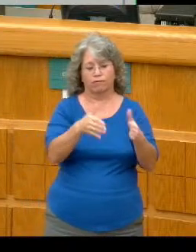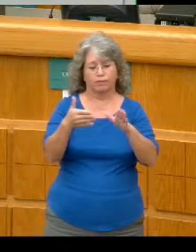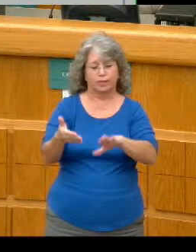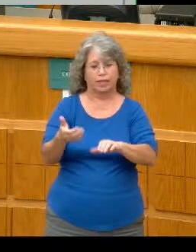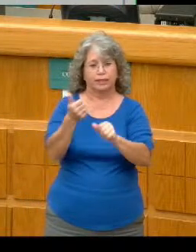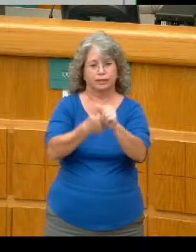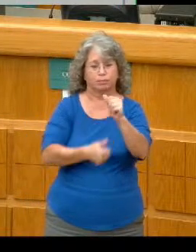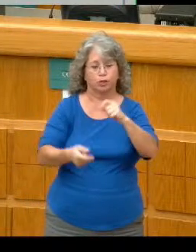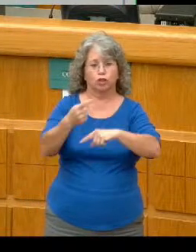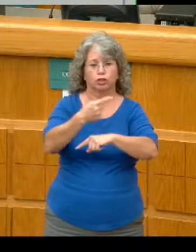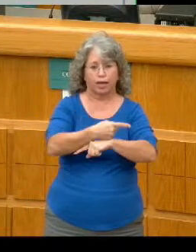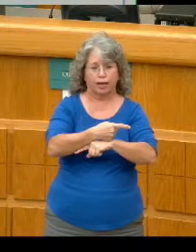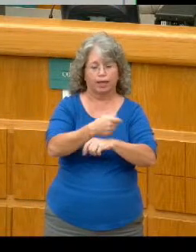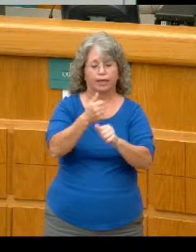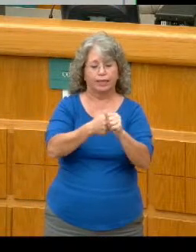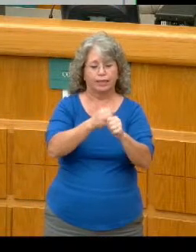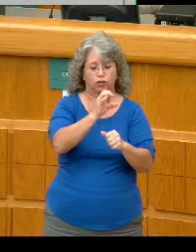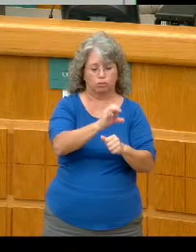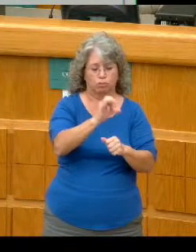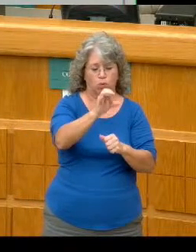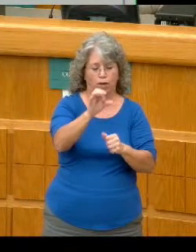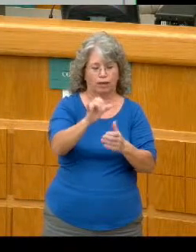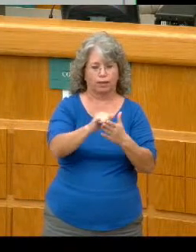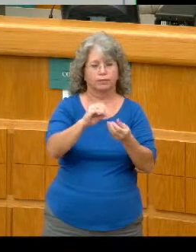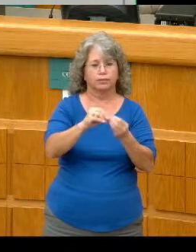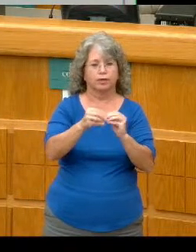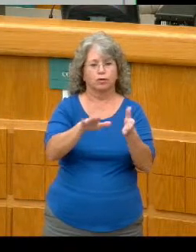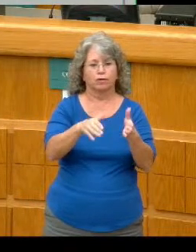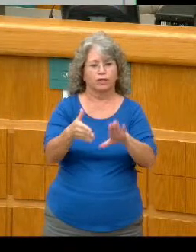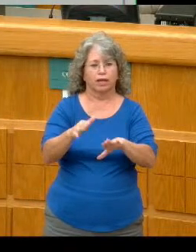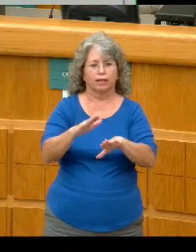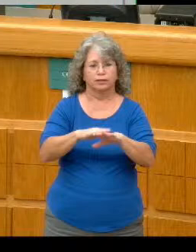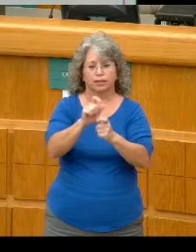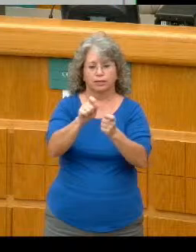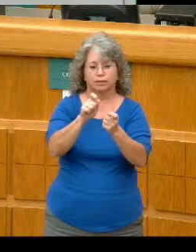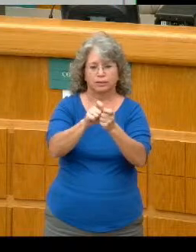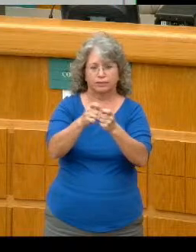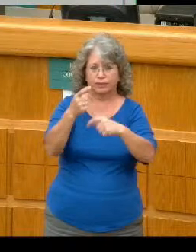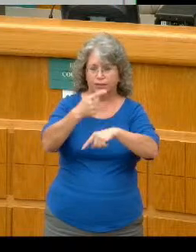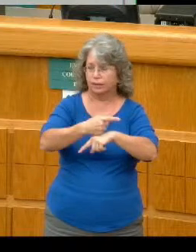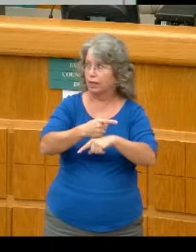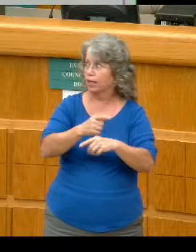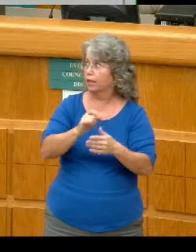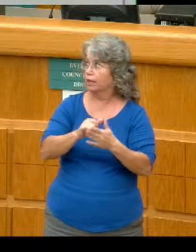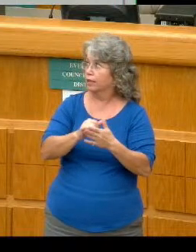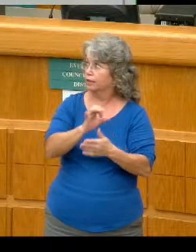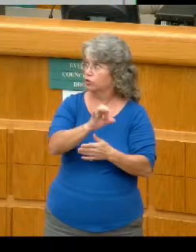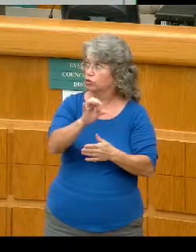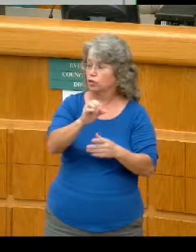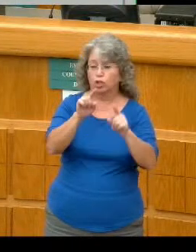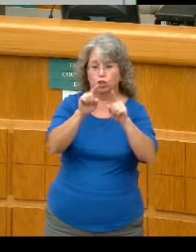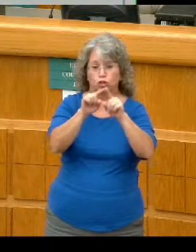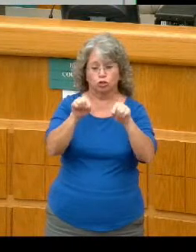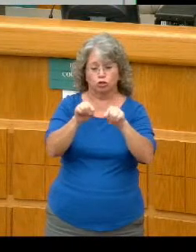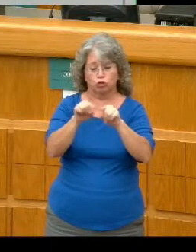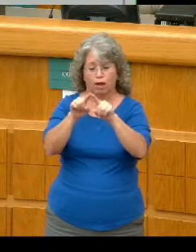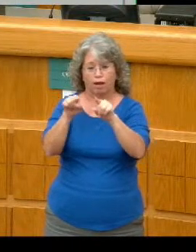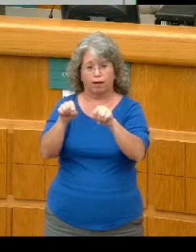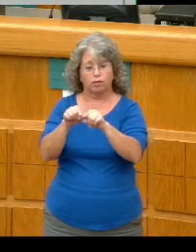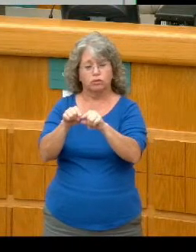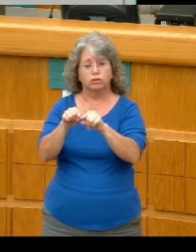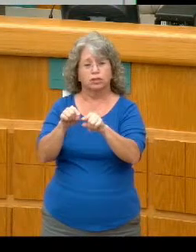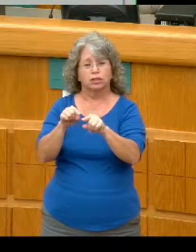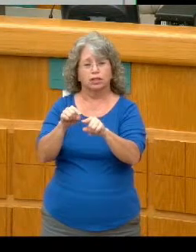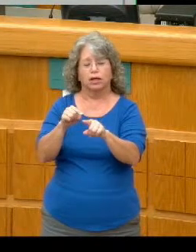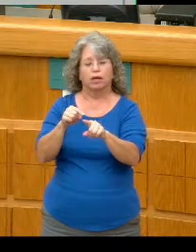point is the number of fatalities that occurred on a particular day. Those are with the circles. The triangles are ones that